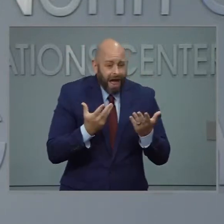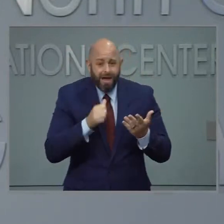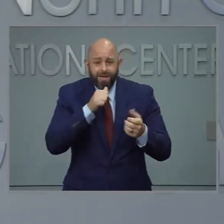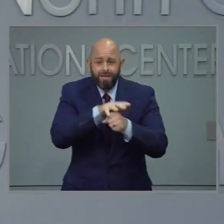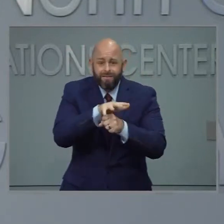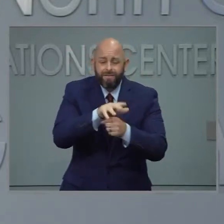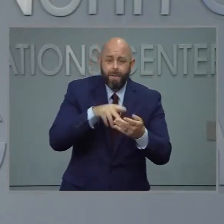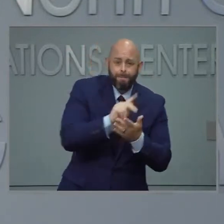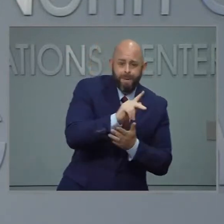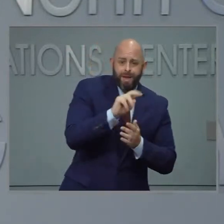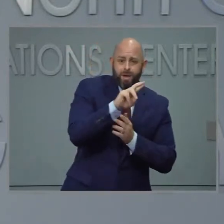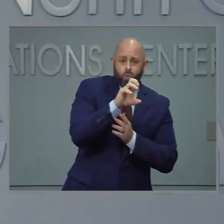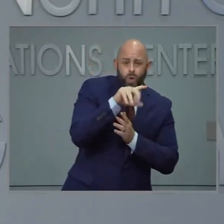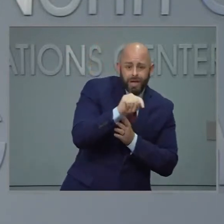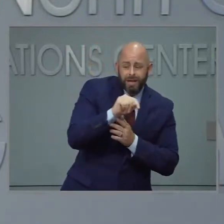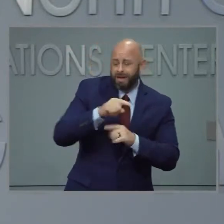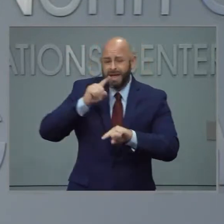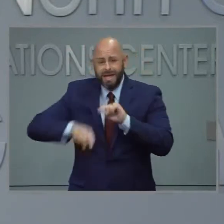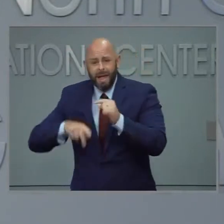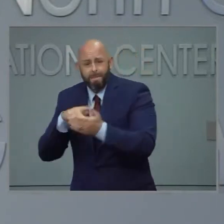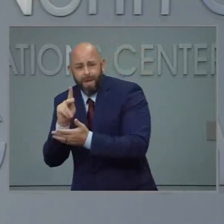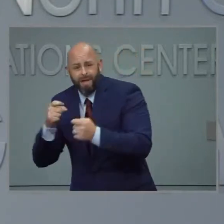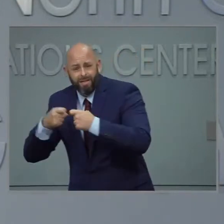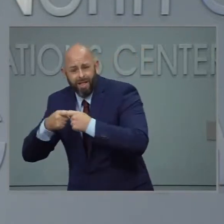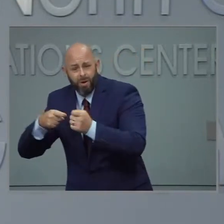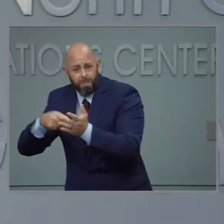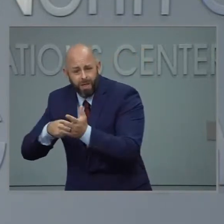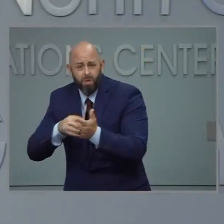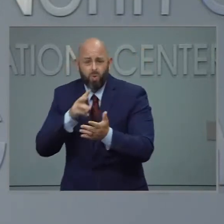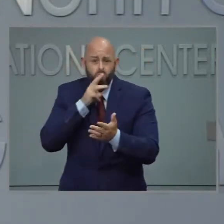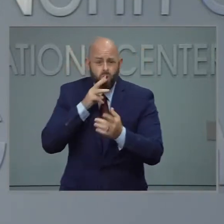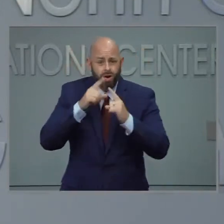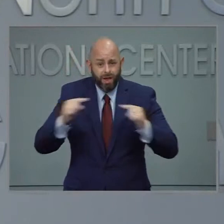utilities, apply for help through the HOPE program.